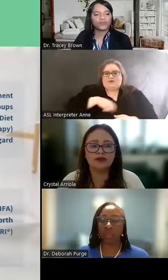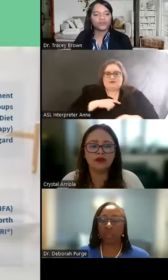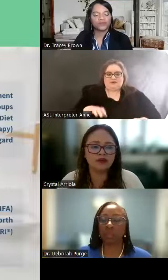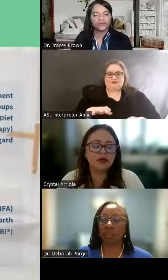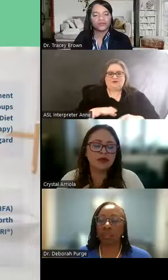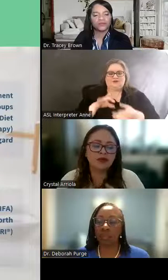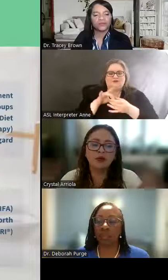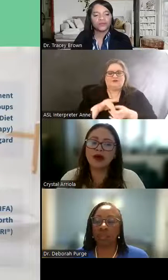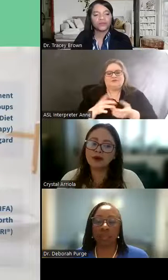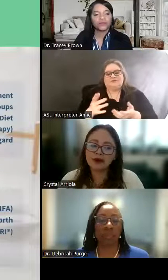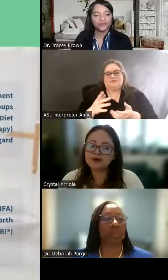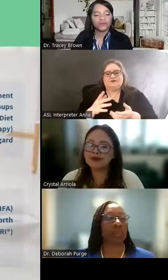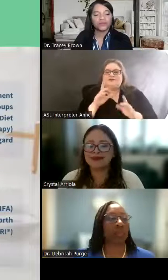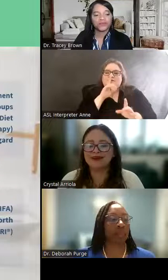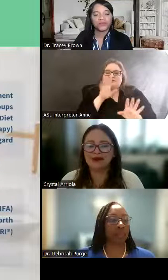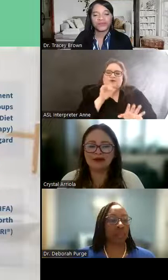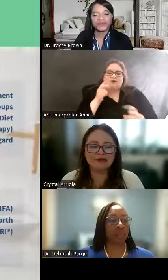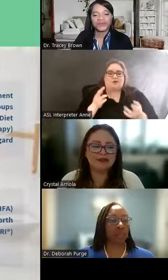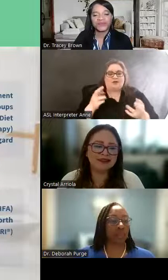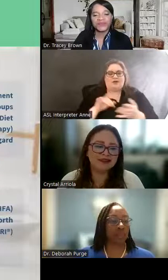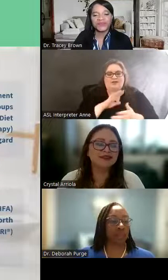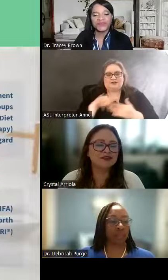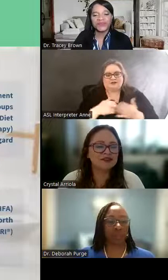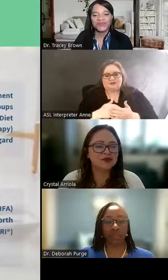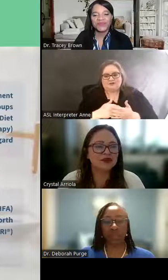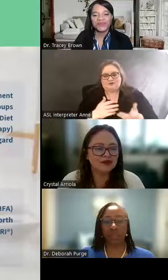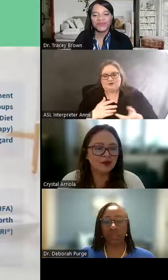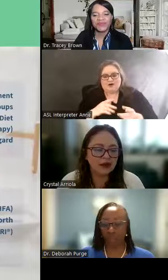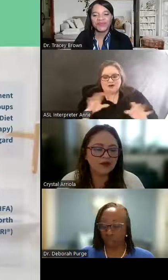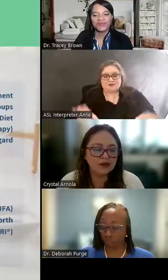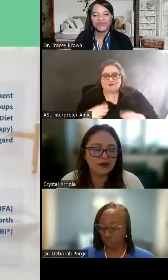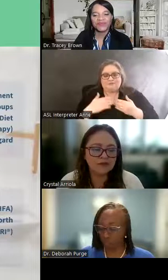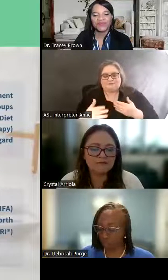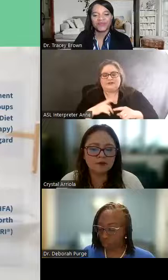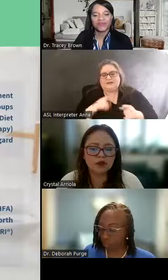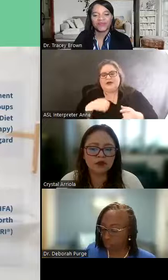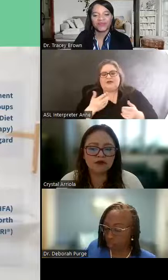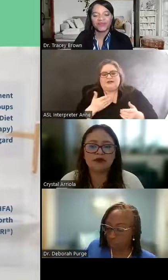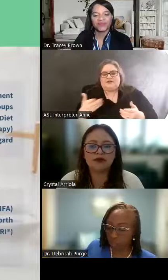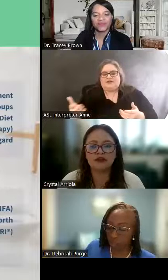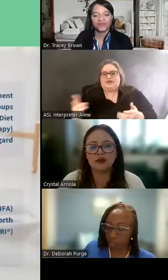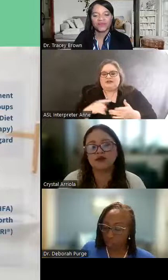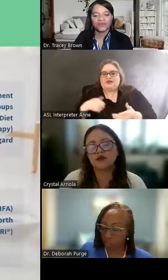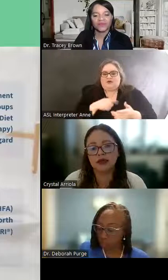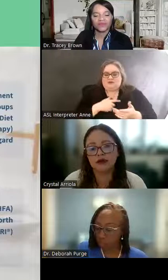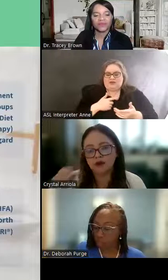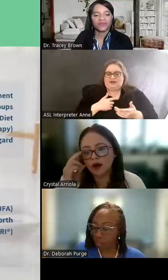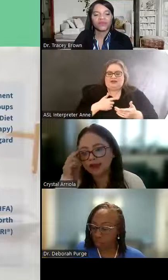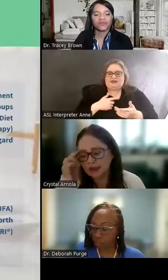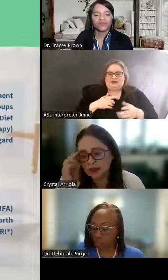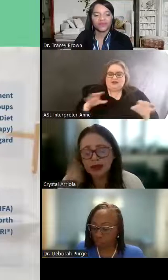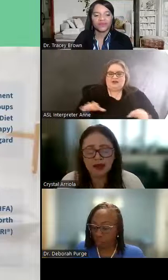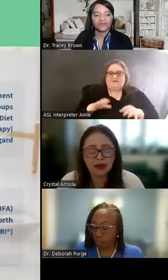terms of it's. So we're not recommending that you all implement this. So these are just some of the things that we have invested in terms of training for